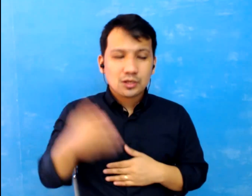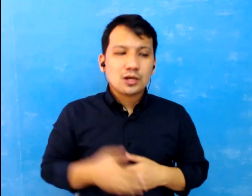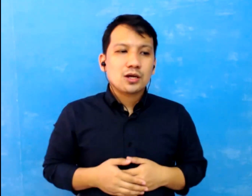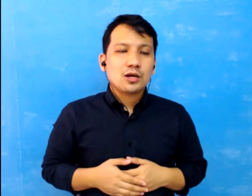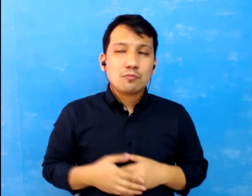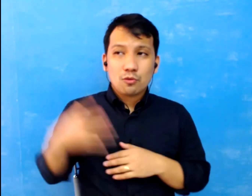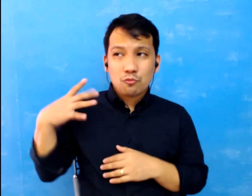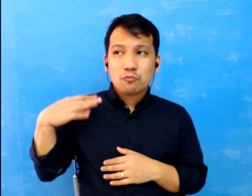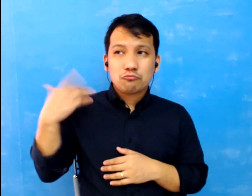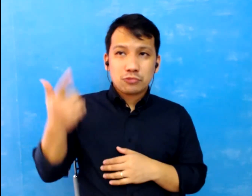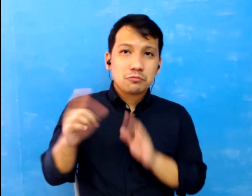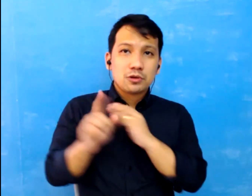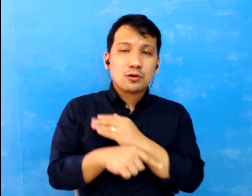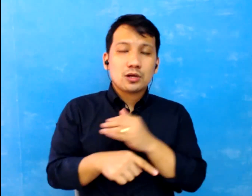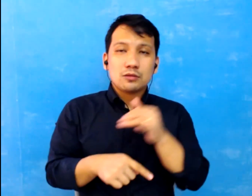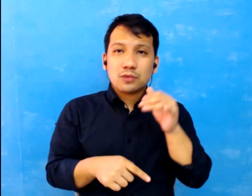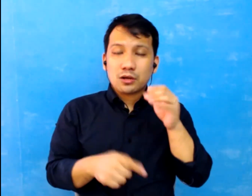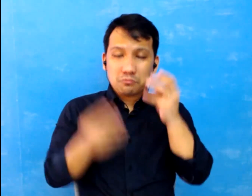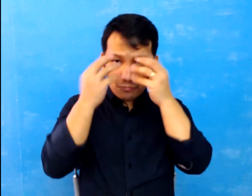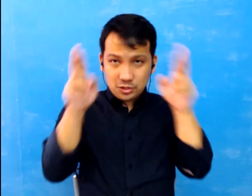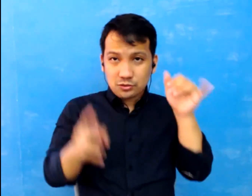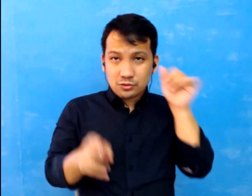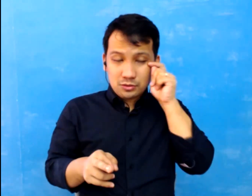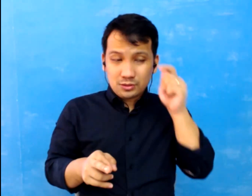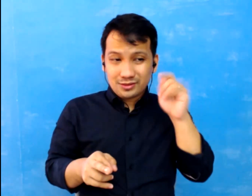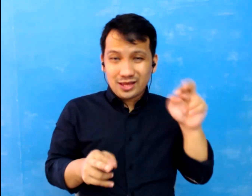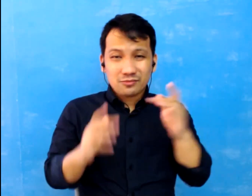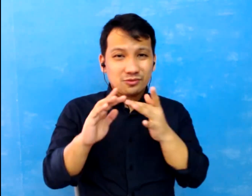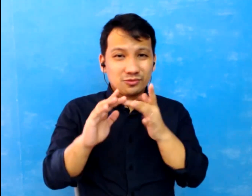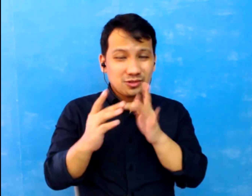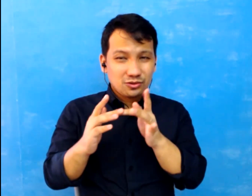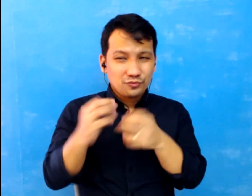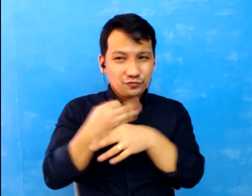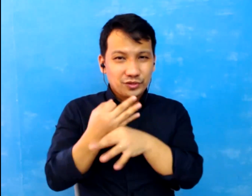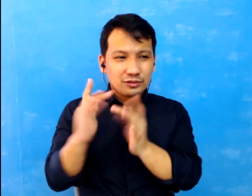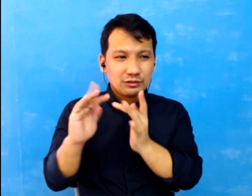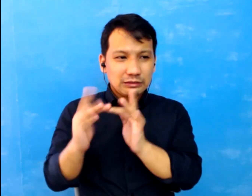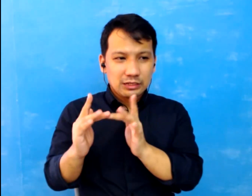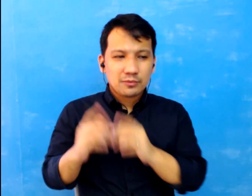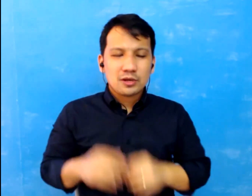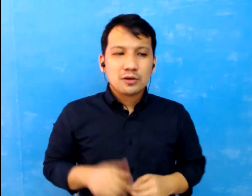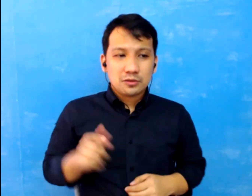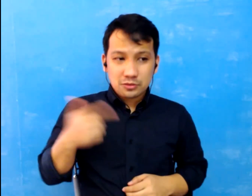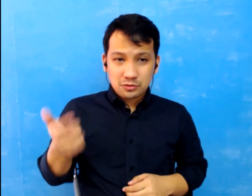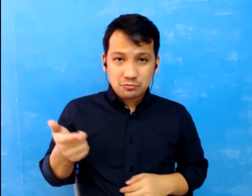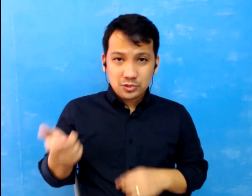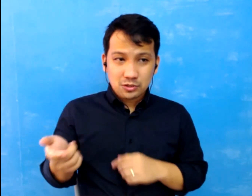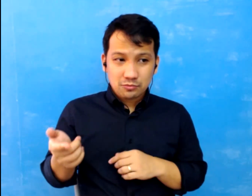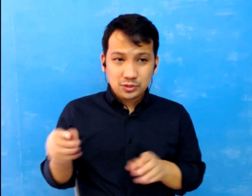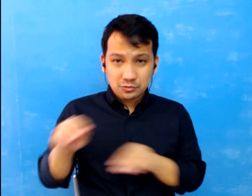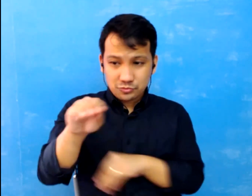While waiting for Mayor Tan to fix his connection issues, we're asking po si Governor Uy